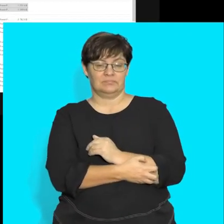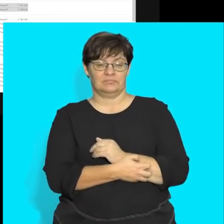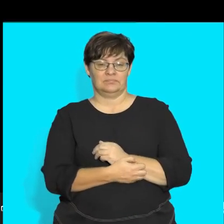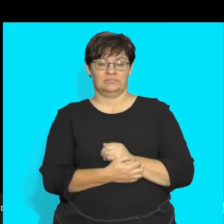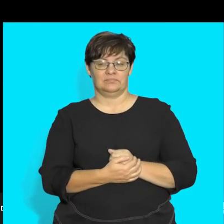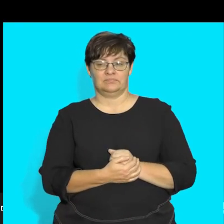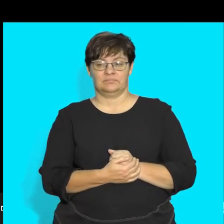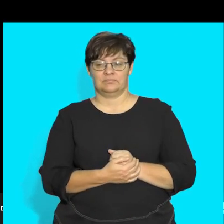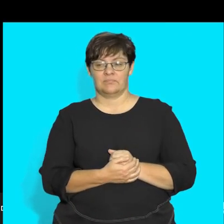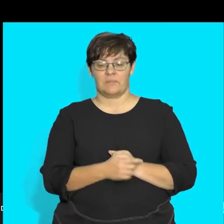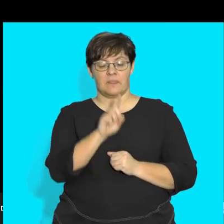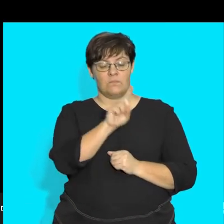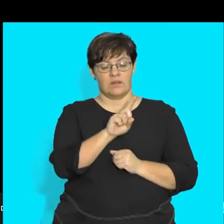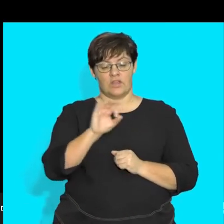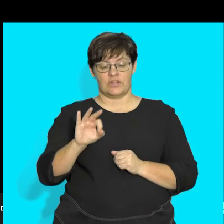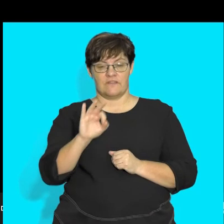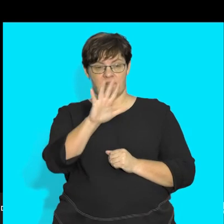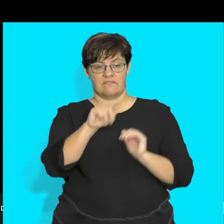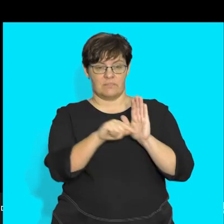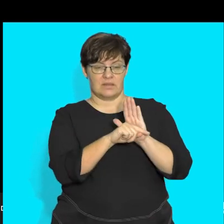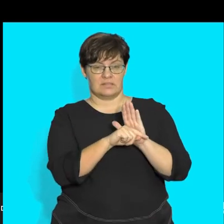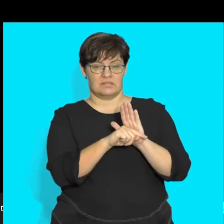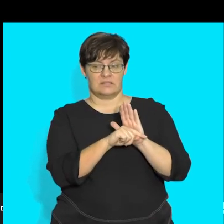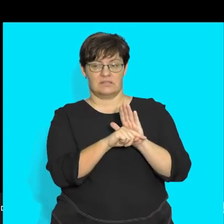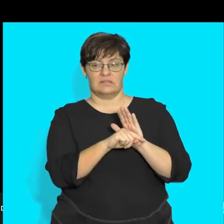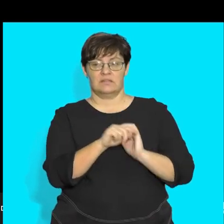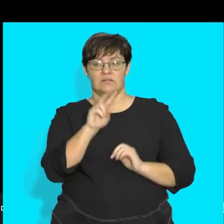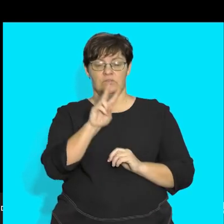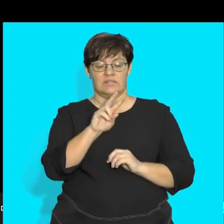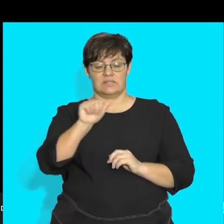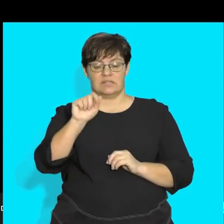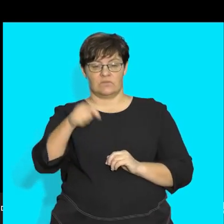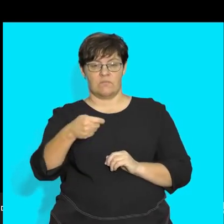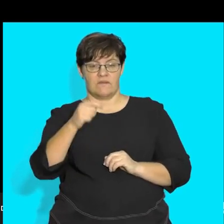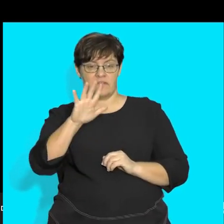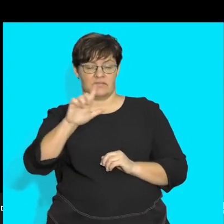right. I'm going to get 135 minus